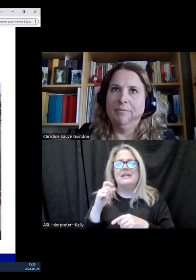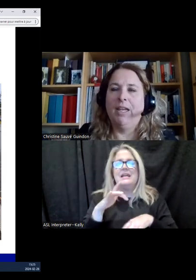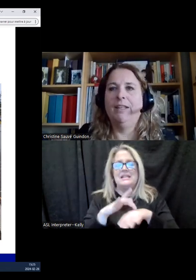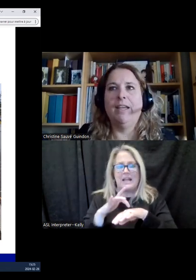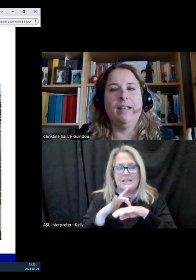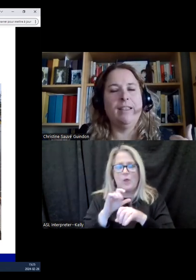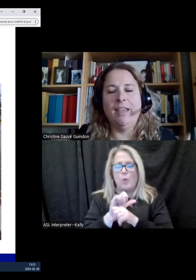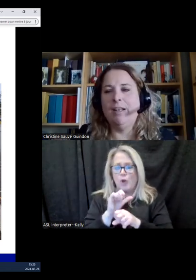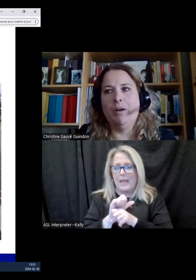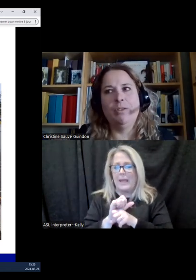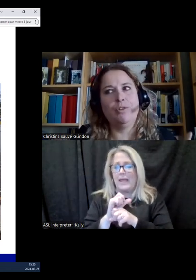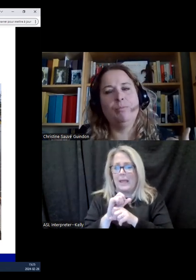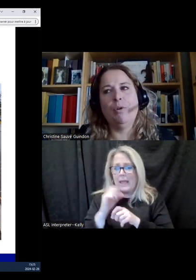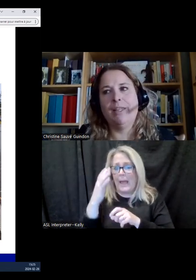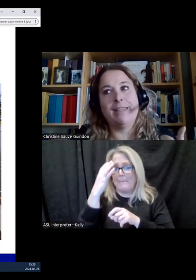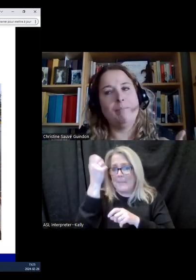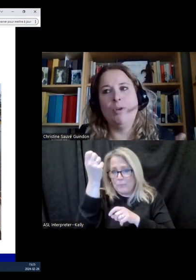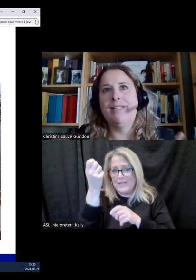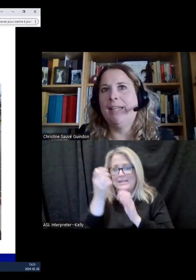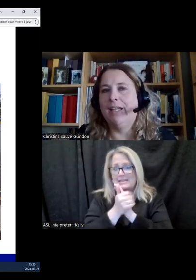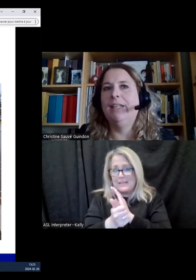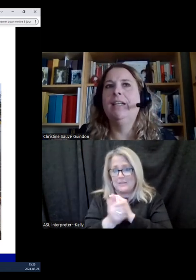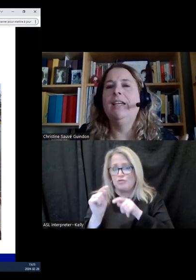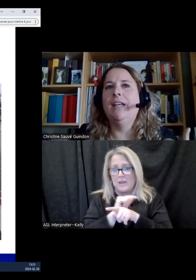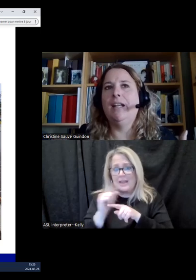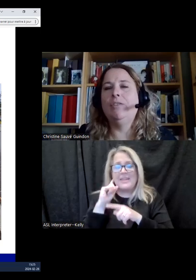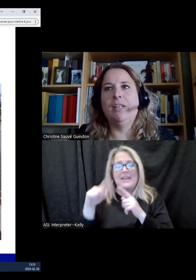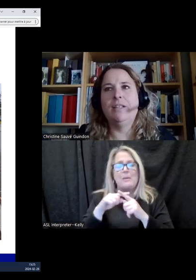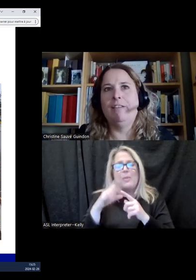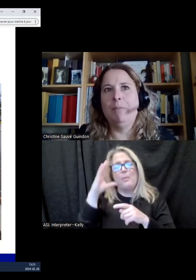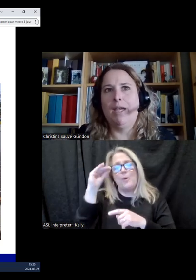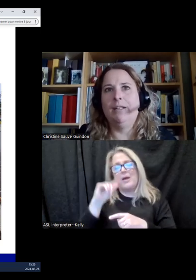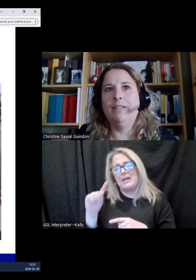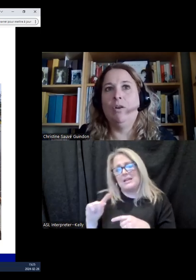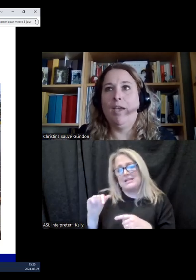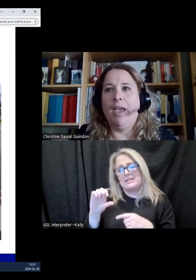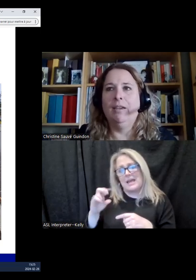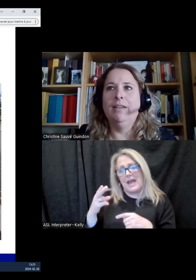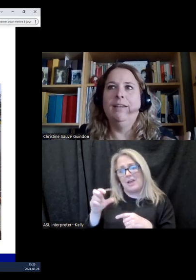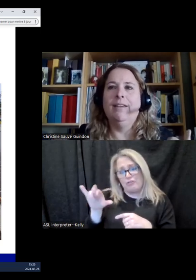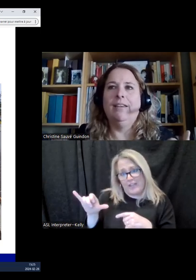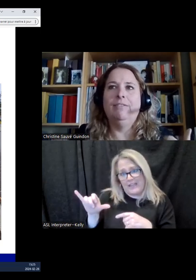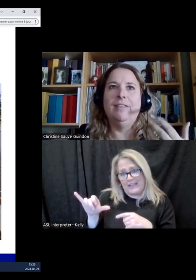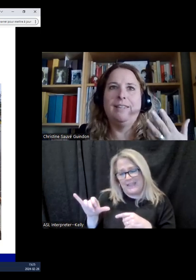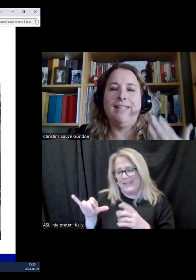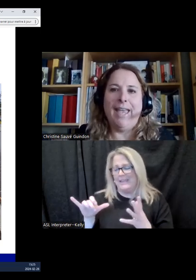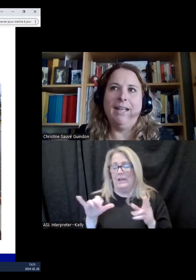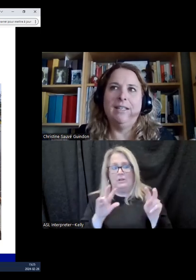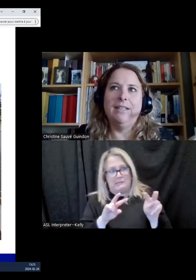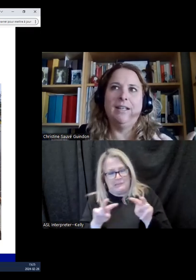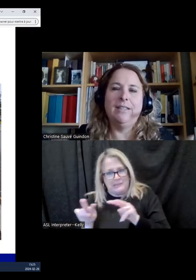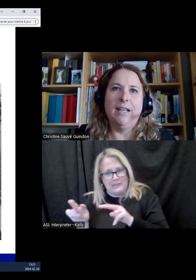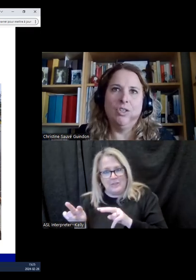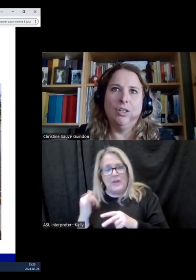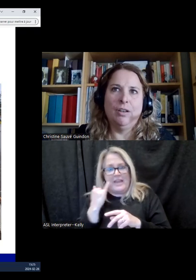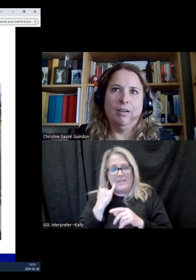training, And thinking about those boys, like that boy Zachary and other kids I've met, I said, okay, if the cane